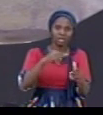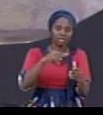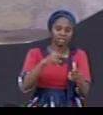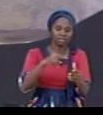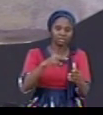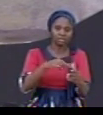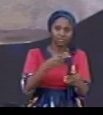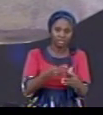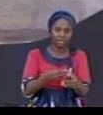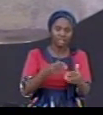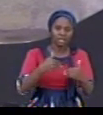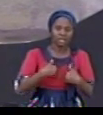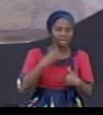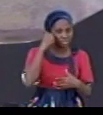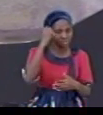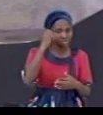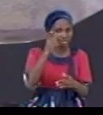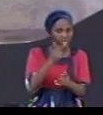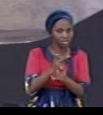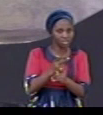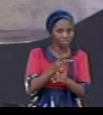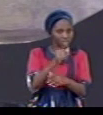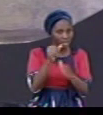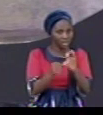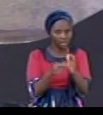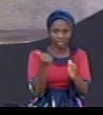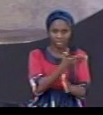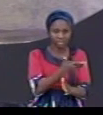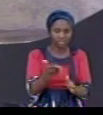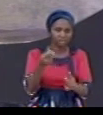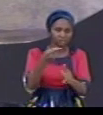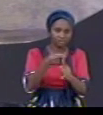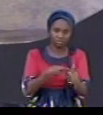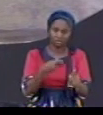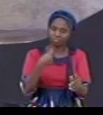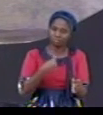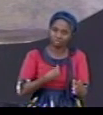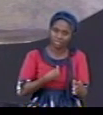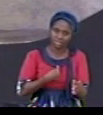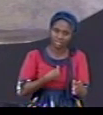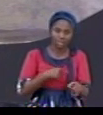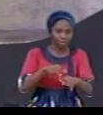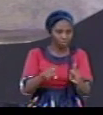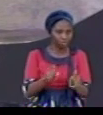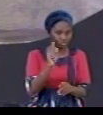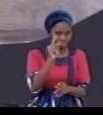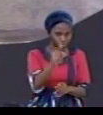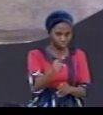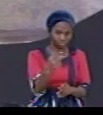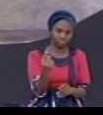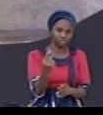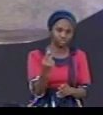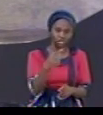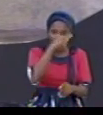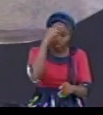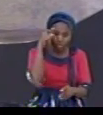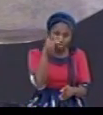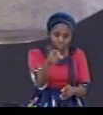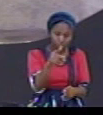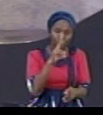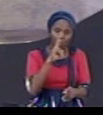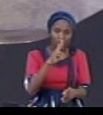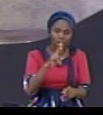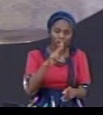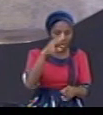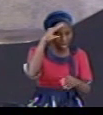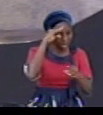kept anything back from me but thee, because thou art his